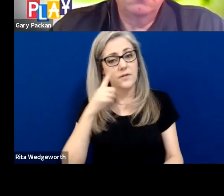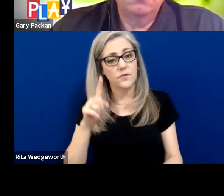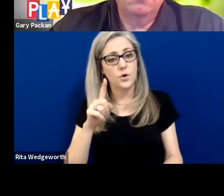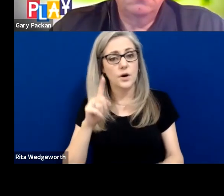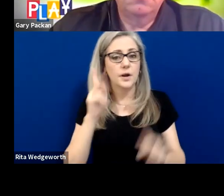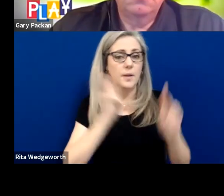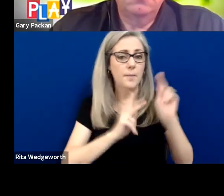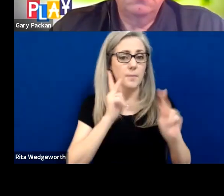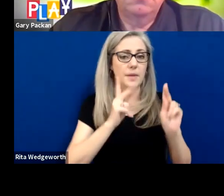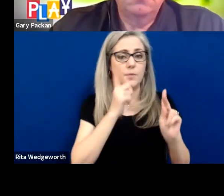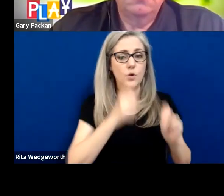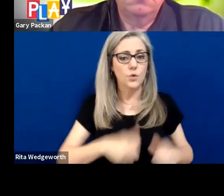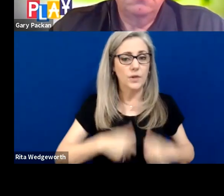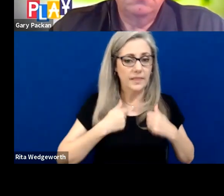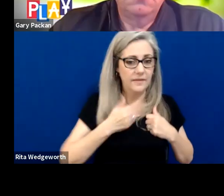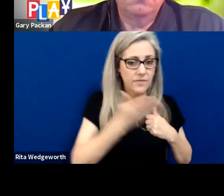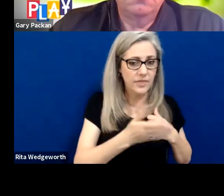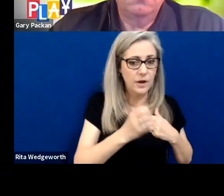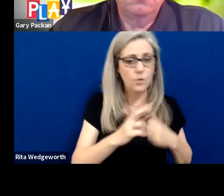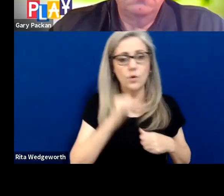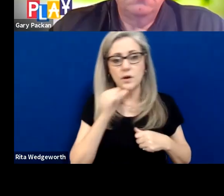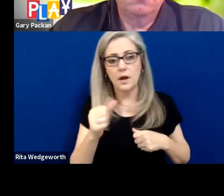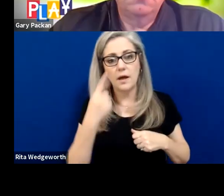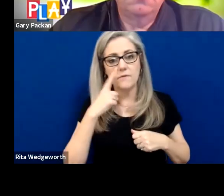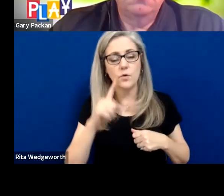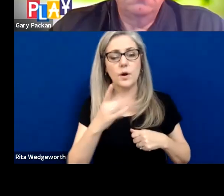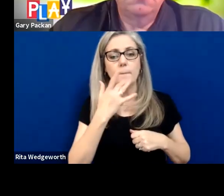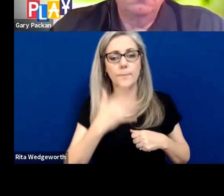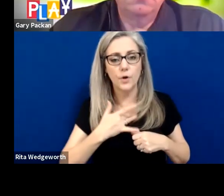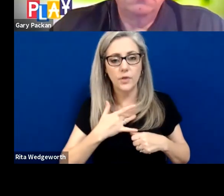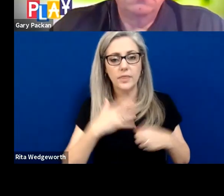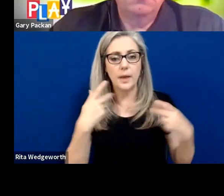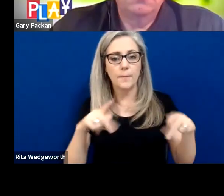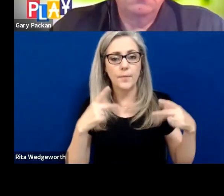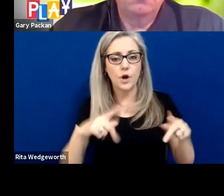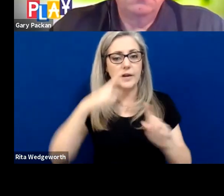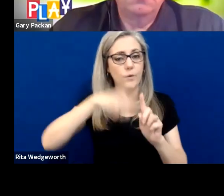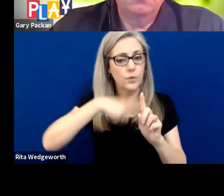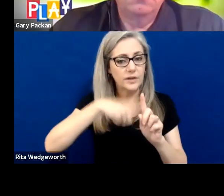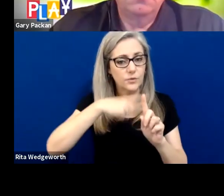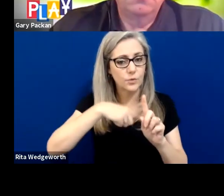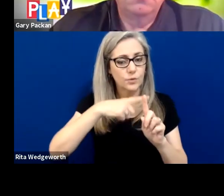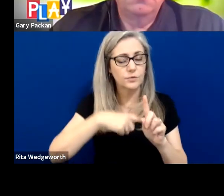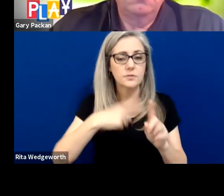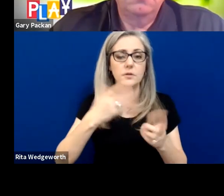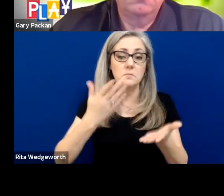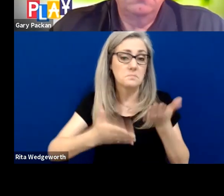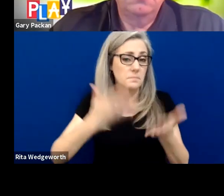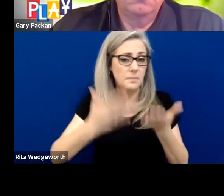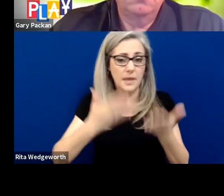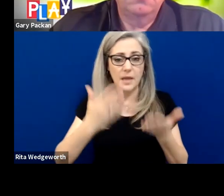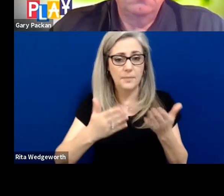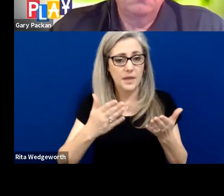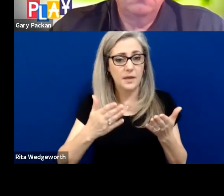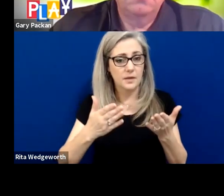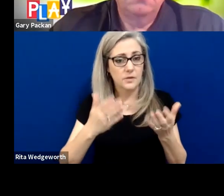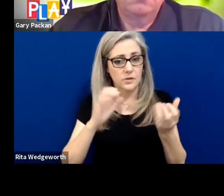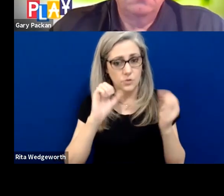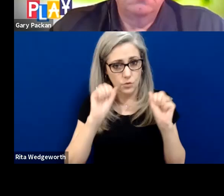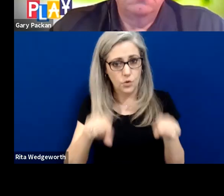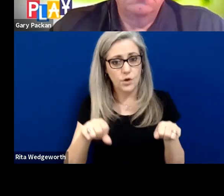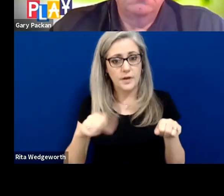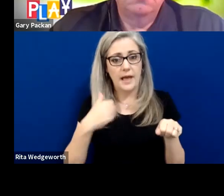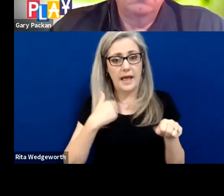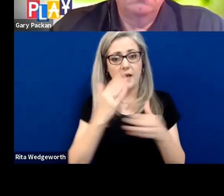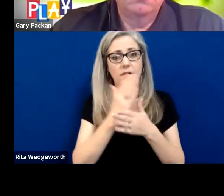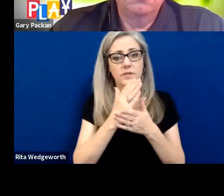non-resident revenue for, birthday party rentals, where the case may be? Would there be a possibility that there would be some